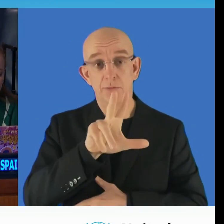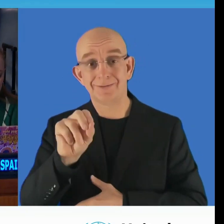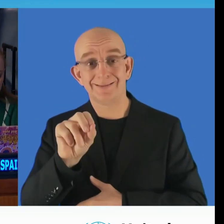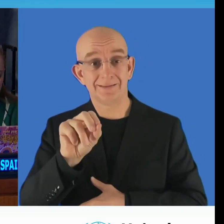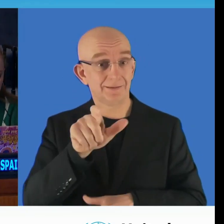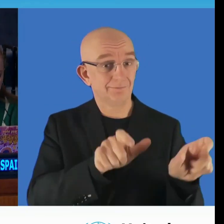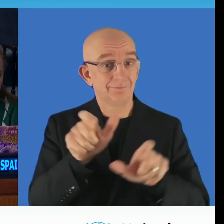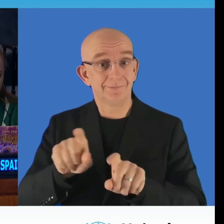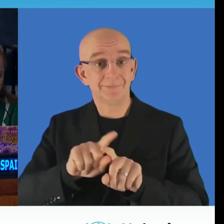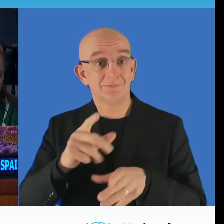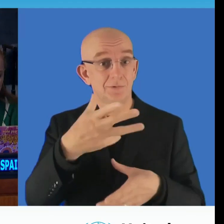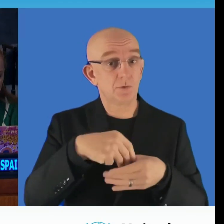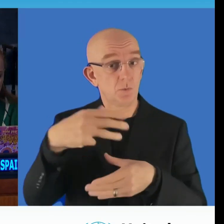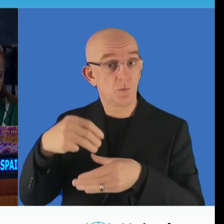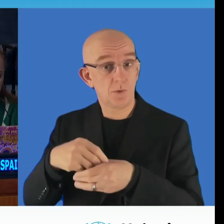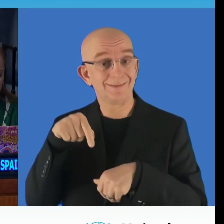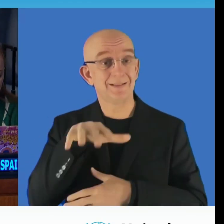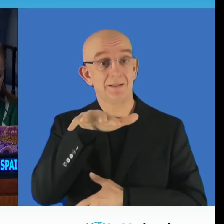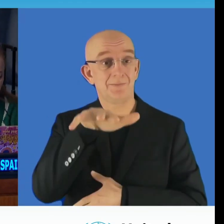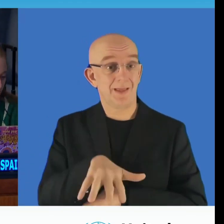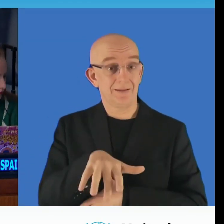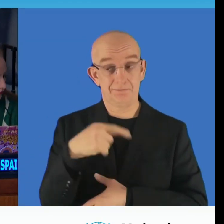to provide stakeholders with a